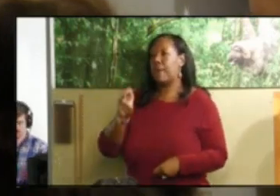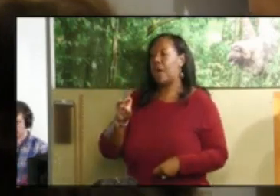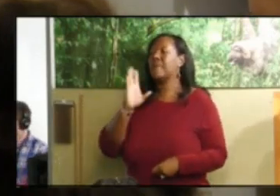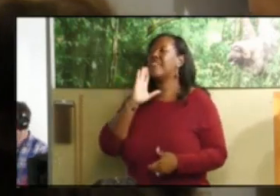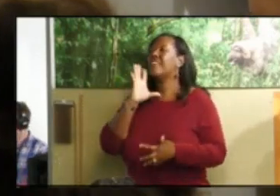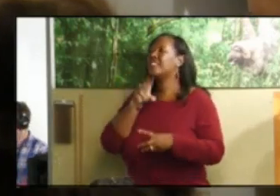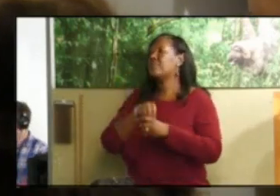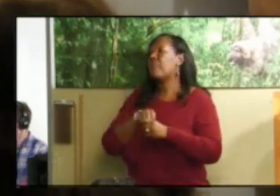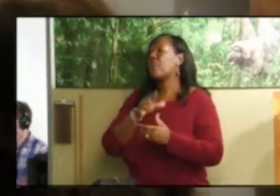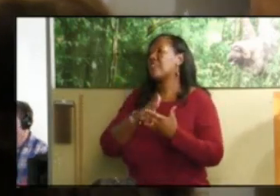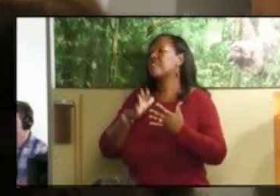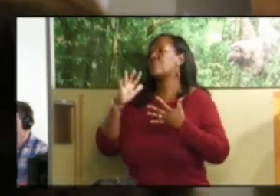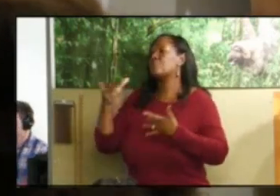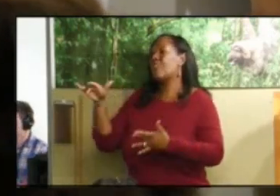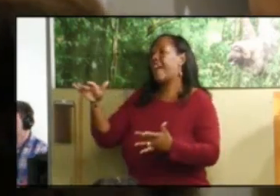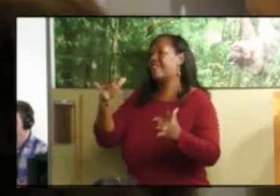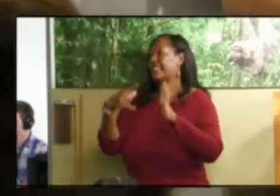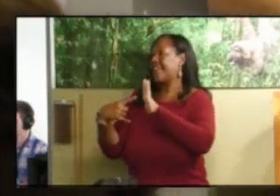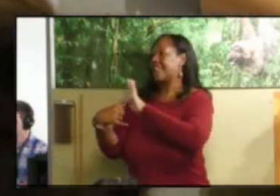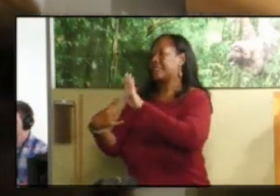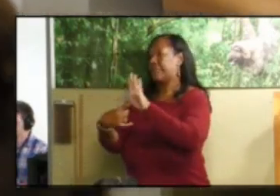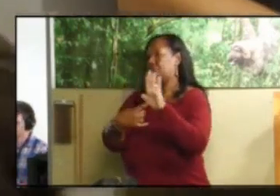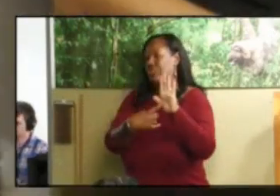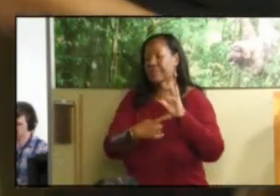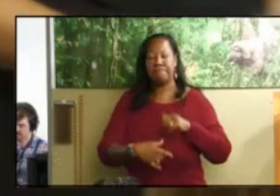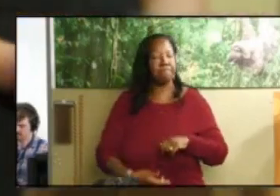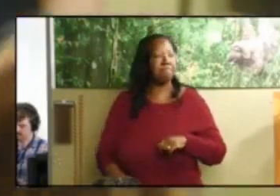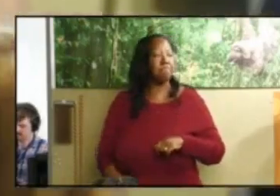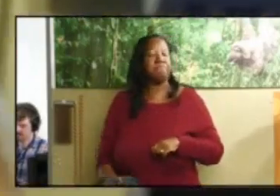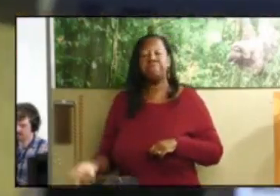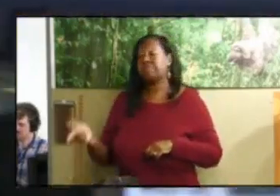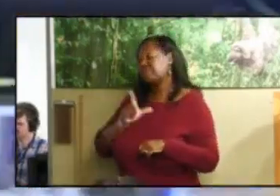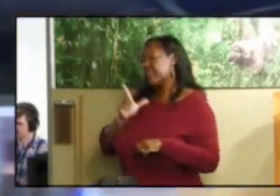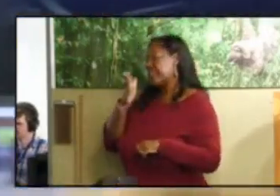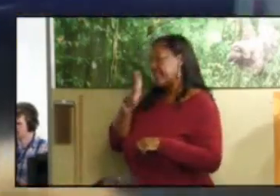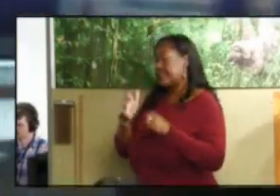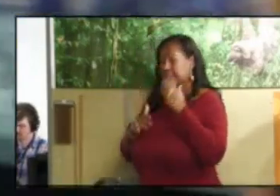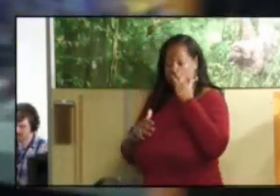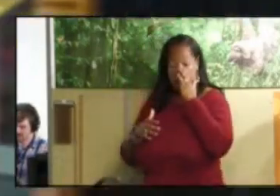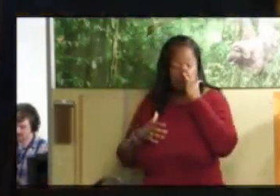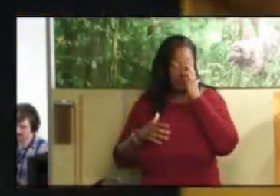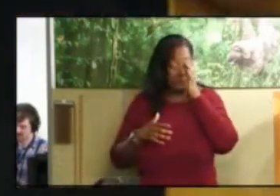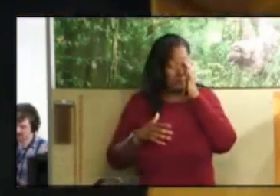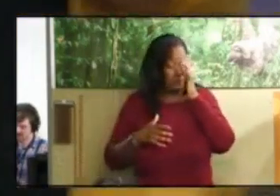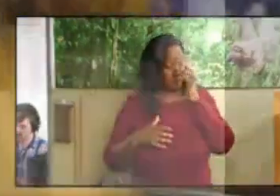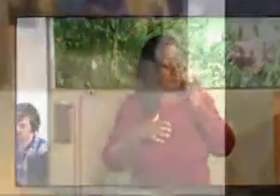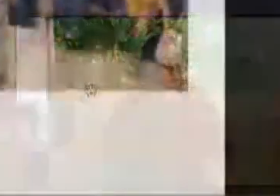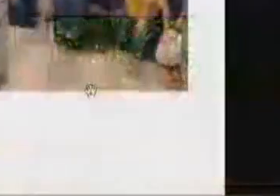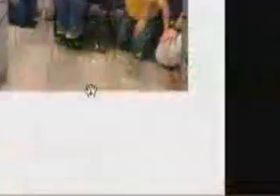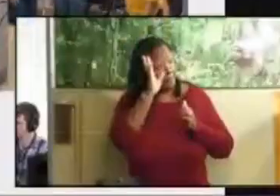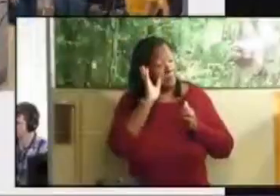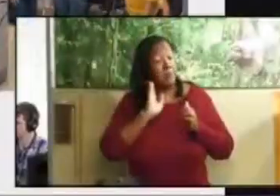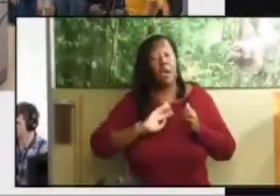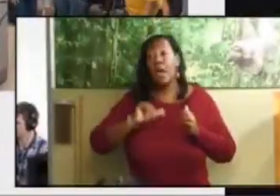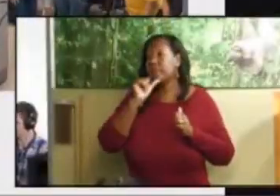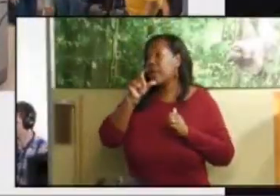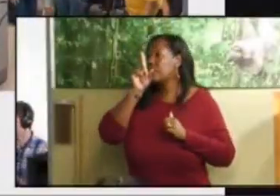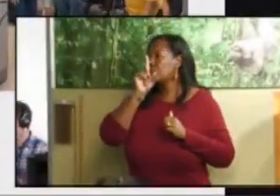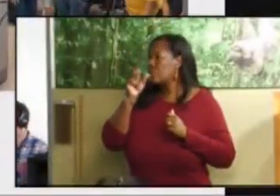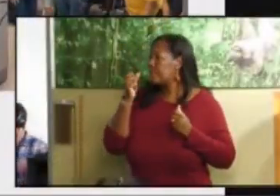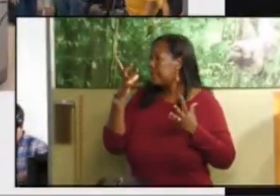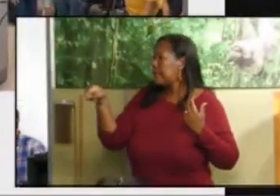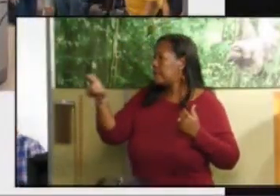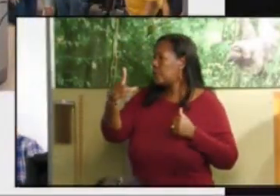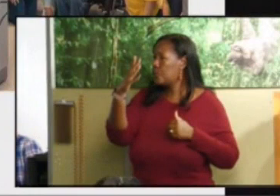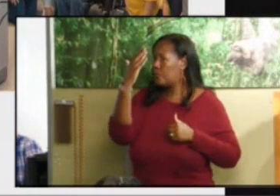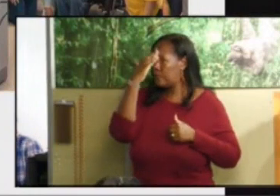Exhibit Service. Thanks, Juanita. I'm not sure how many of you are familiar with MOMS, but